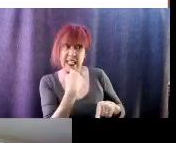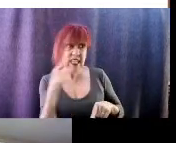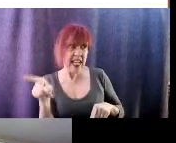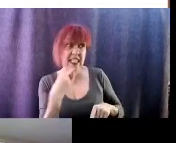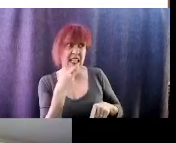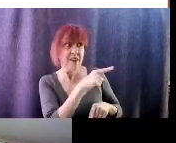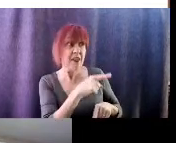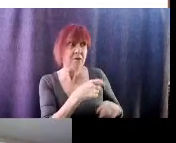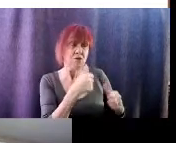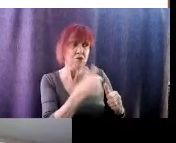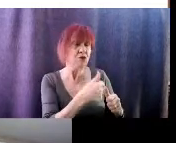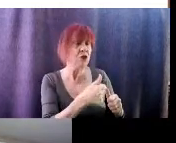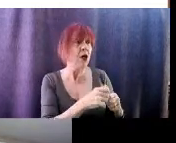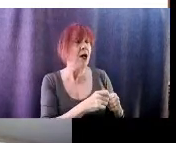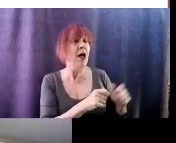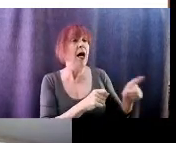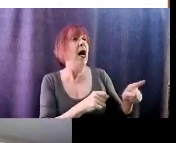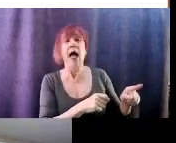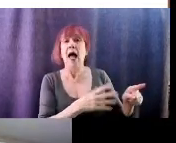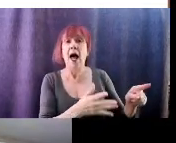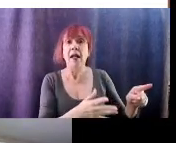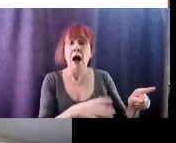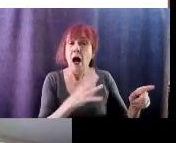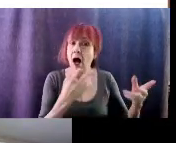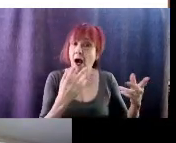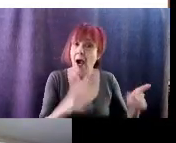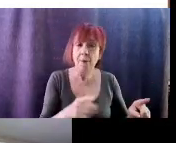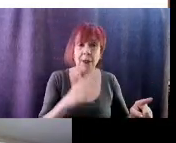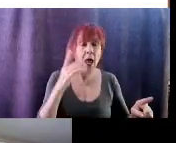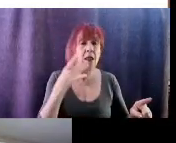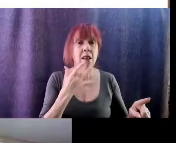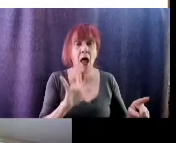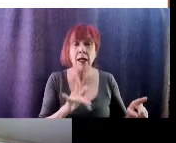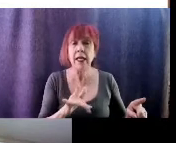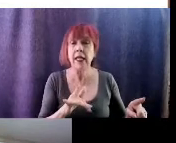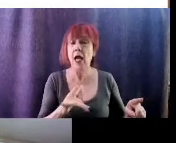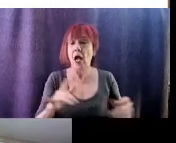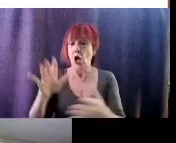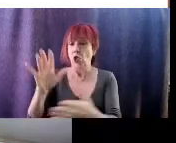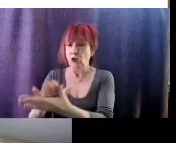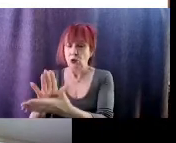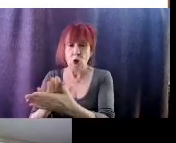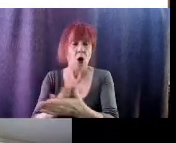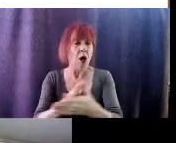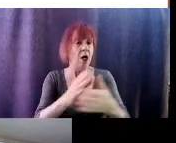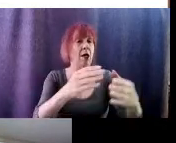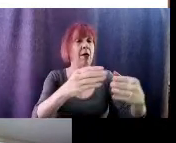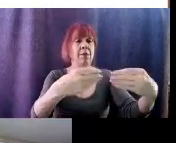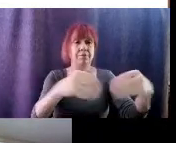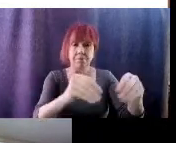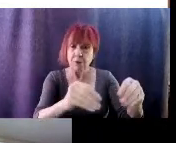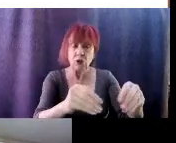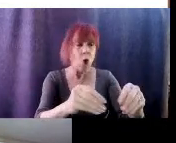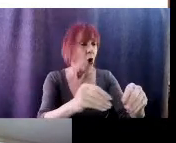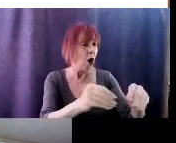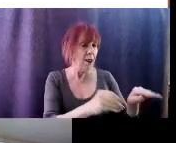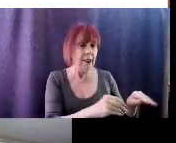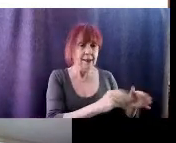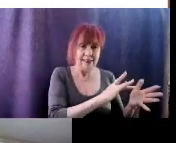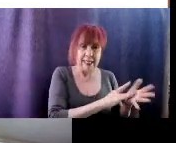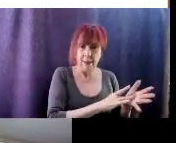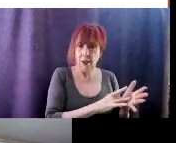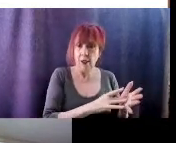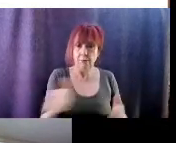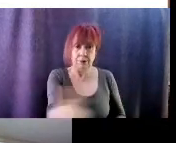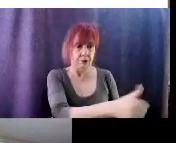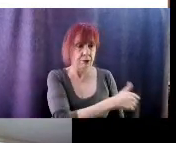route between the high school and the CTE center. So transportation would have been taken care of. So in a matter of just a couple of visits